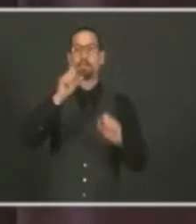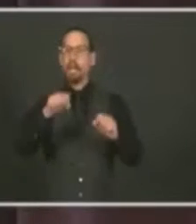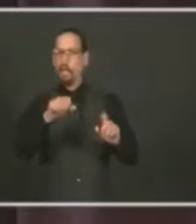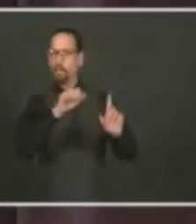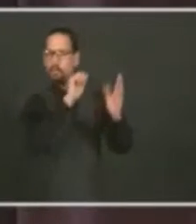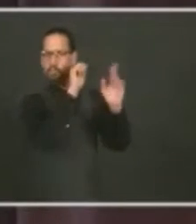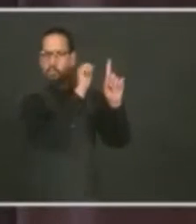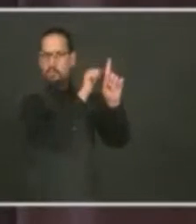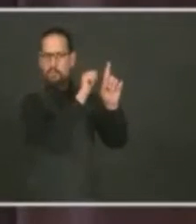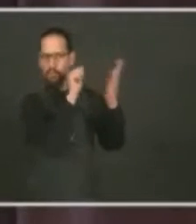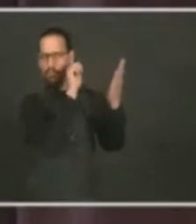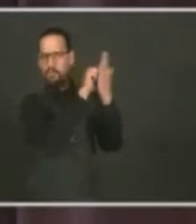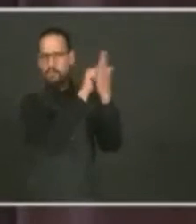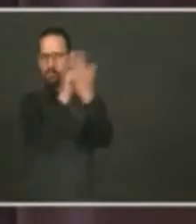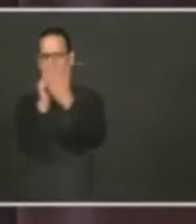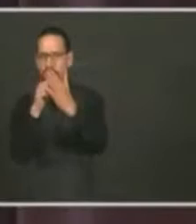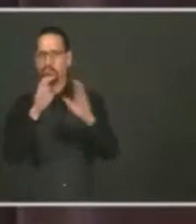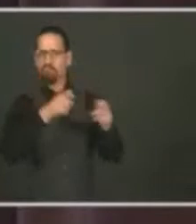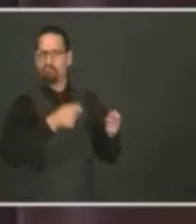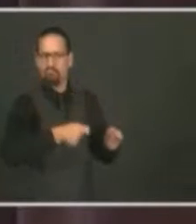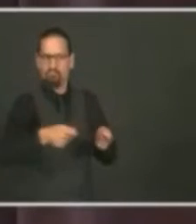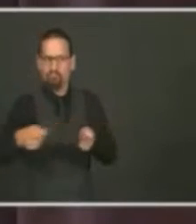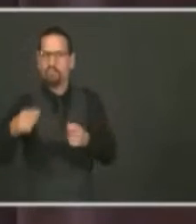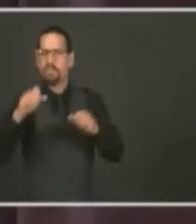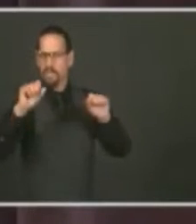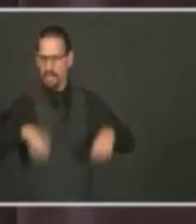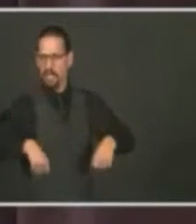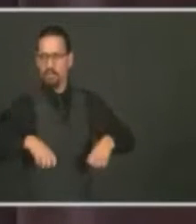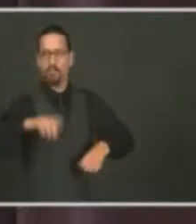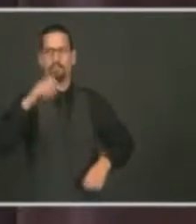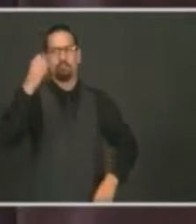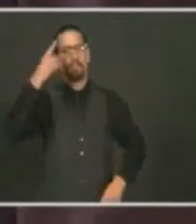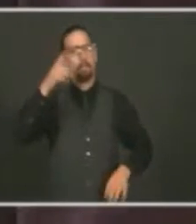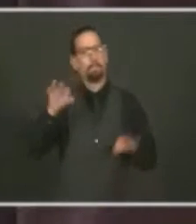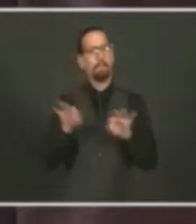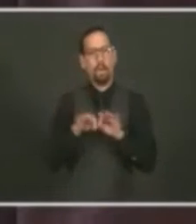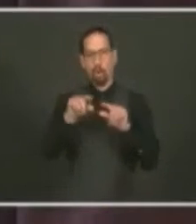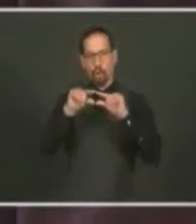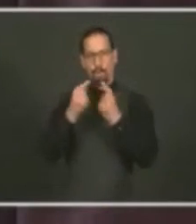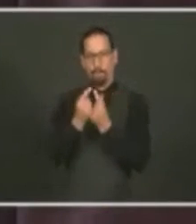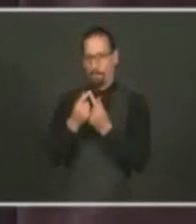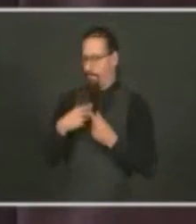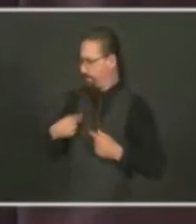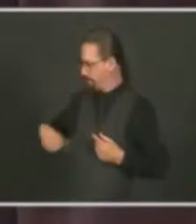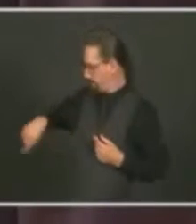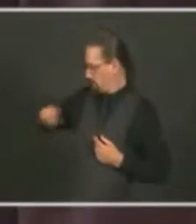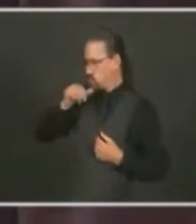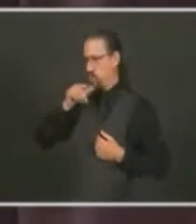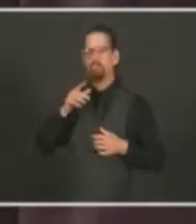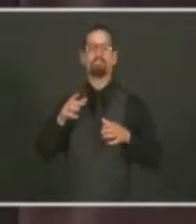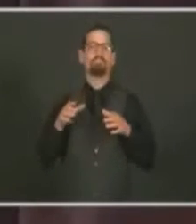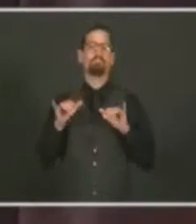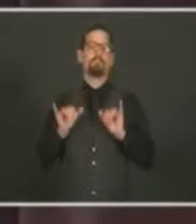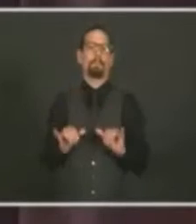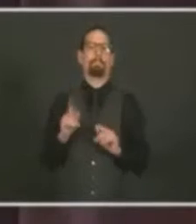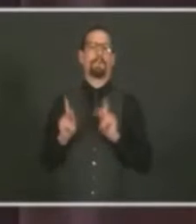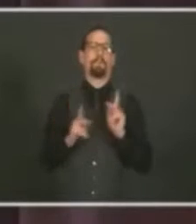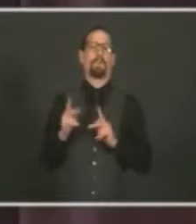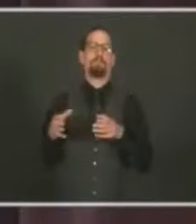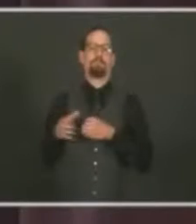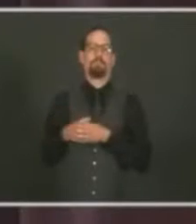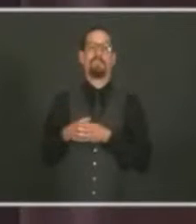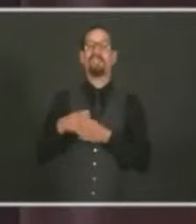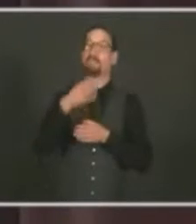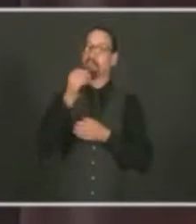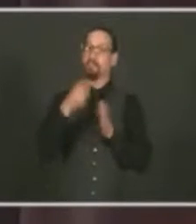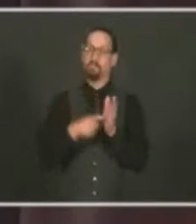you know. Wear your mask, not a Halloween mask. You can wear a Halloween mask, but that won't protect you